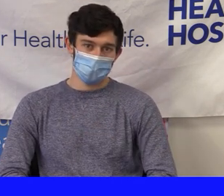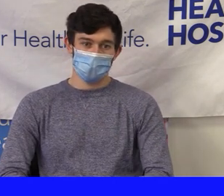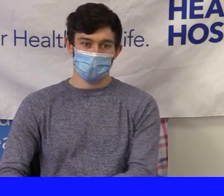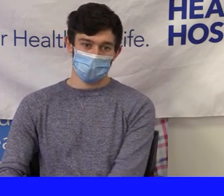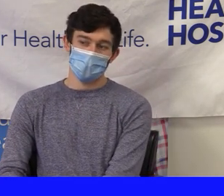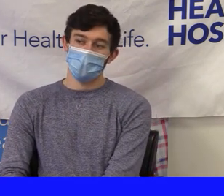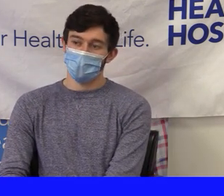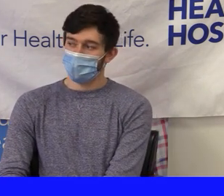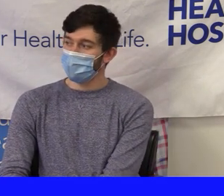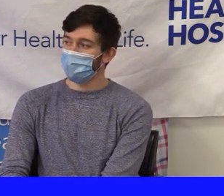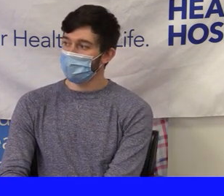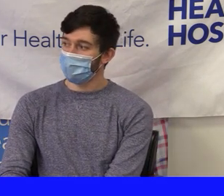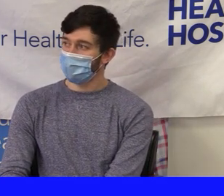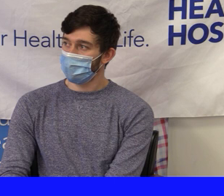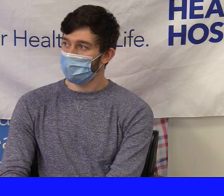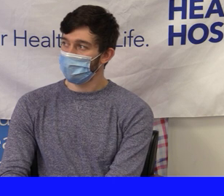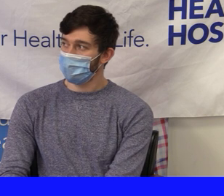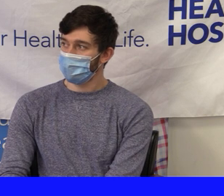patients.